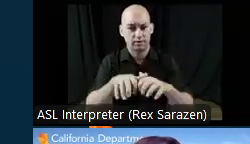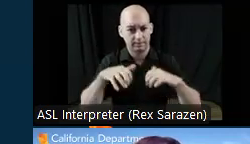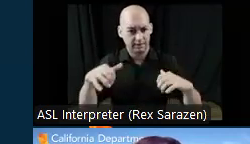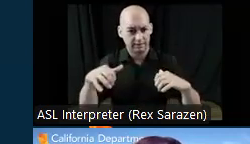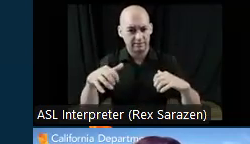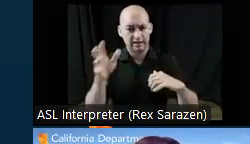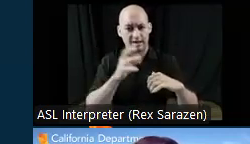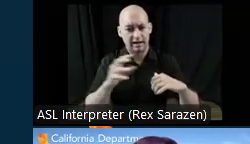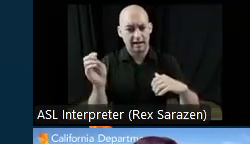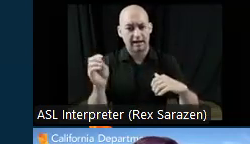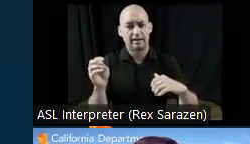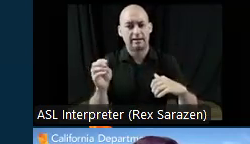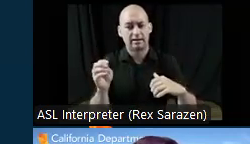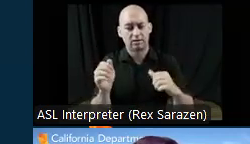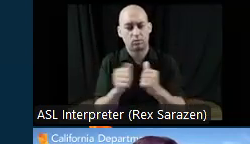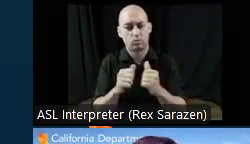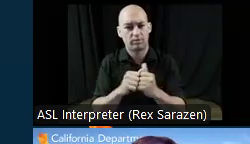be done by other